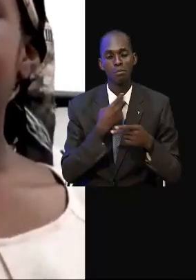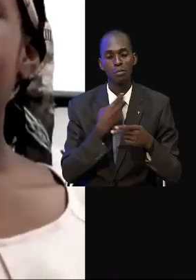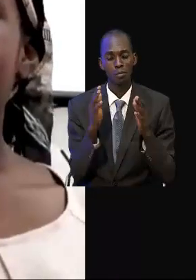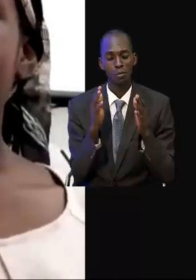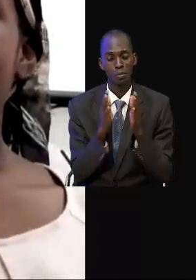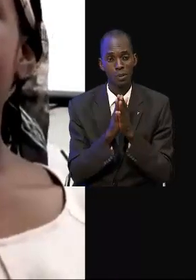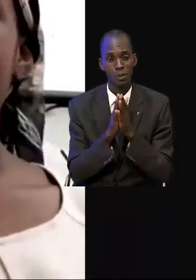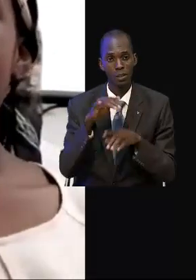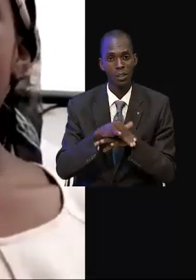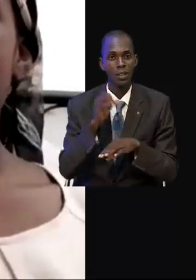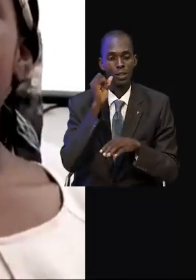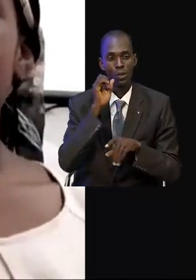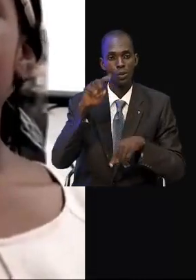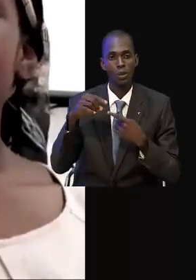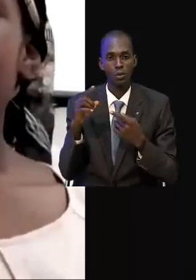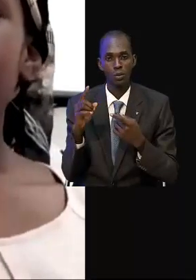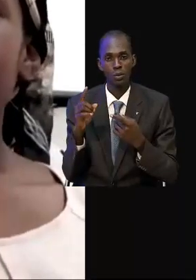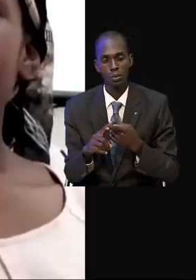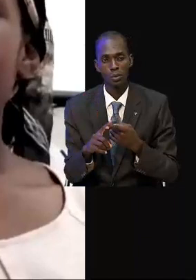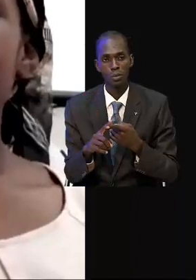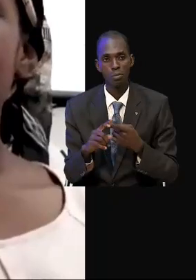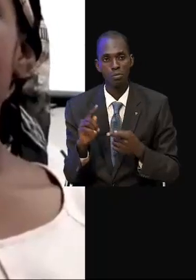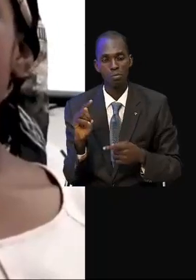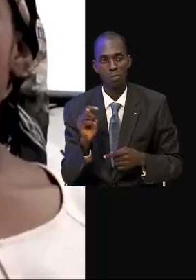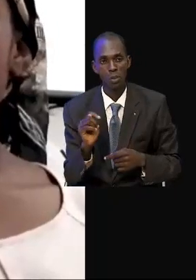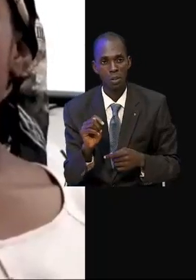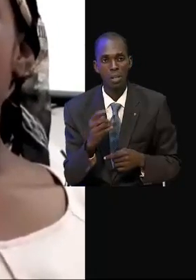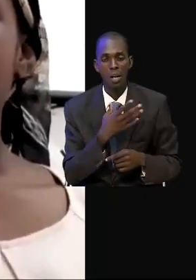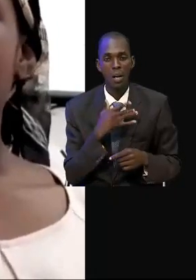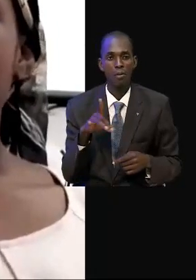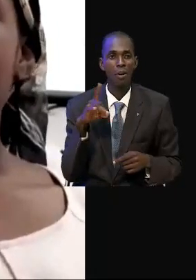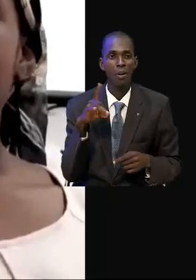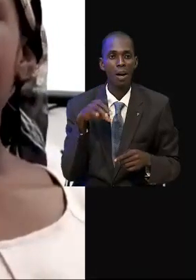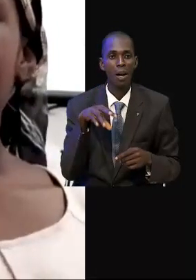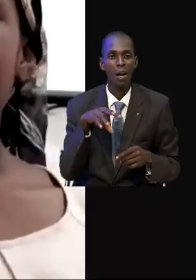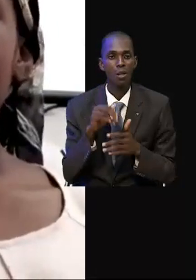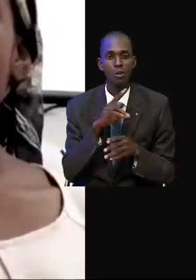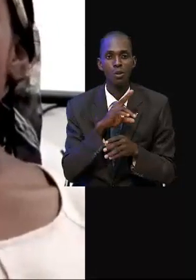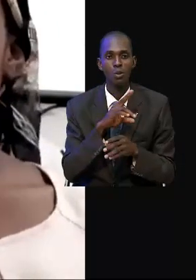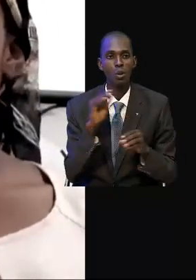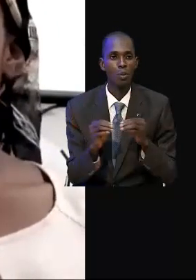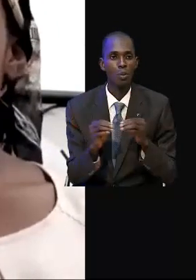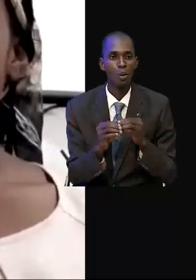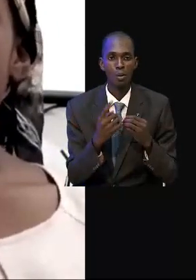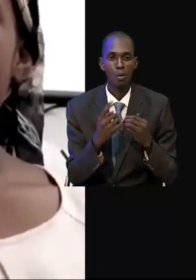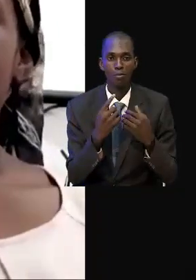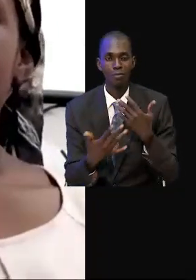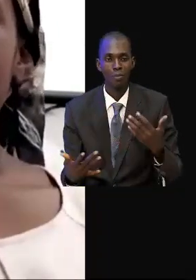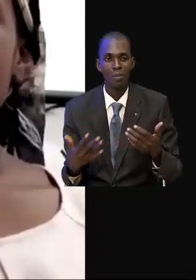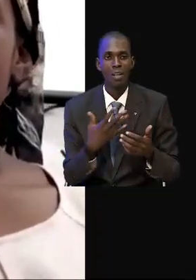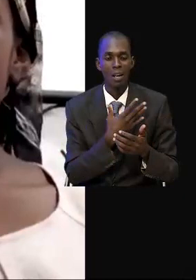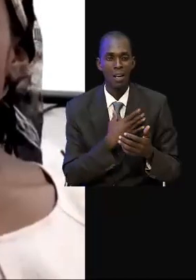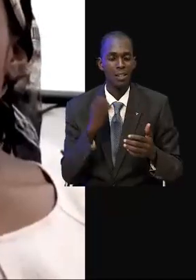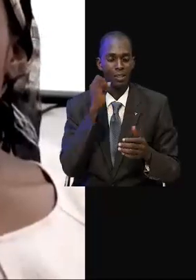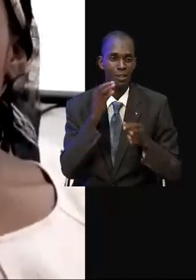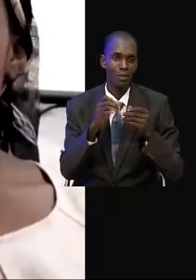Papa, Pastor finished praying tonight. She went to the bathroom to brush, and lo and behold, the gum was no more bleeding.